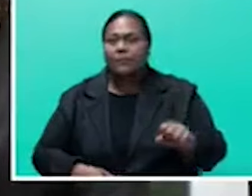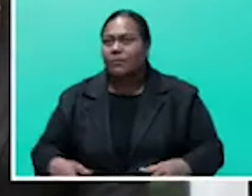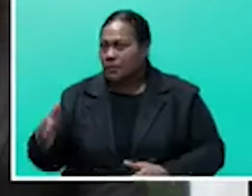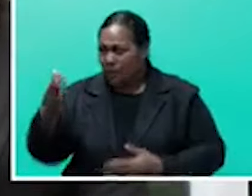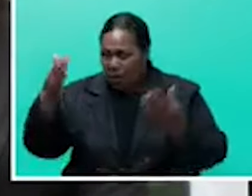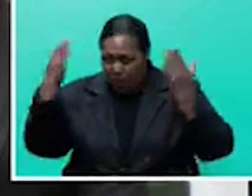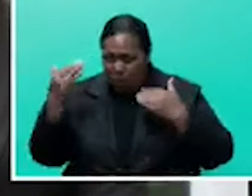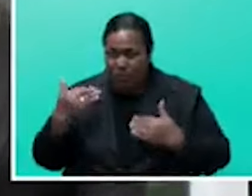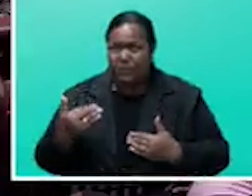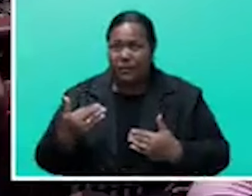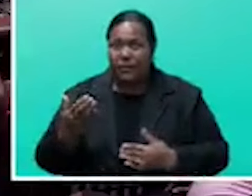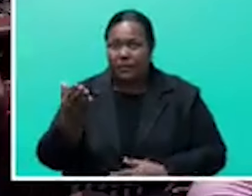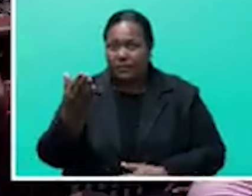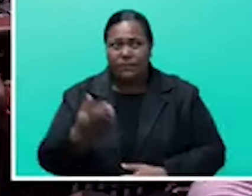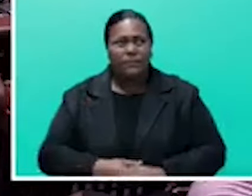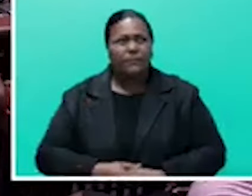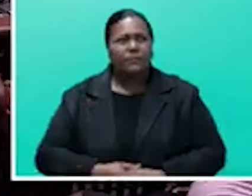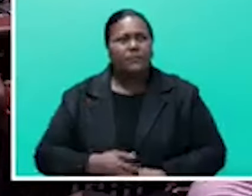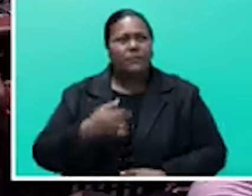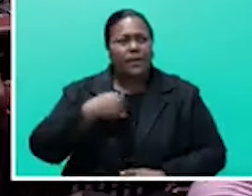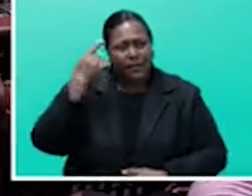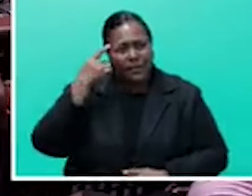order? I think,